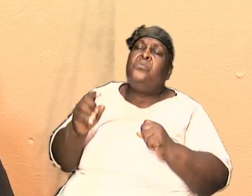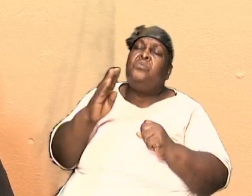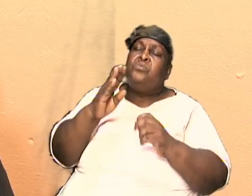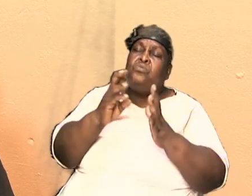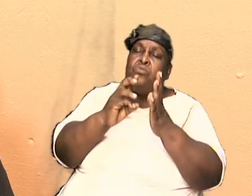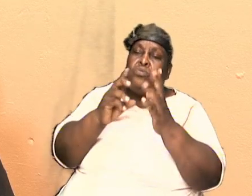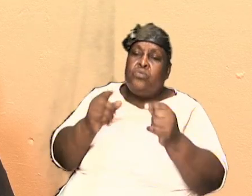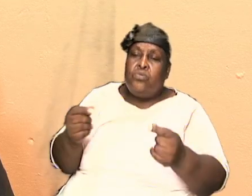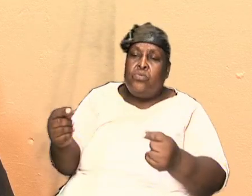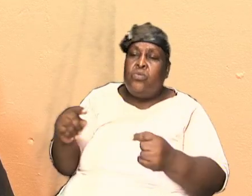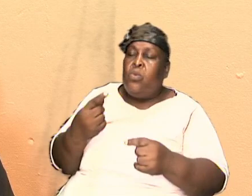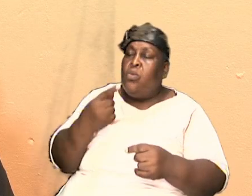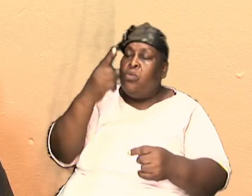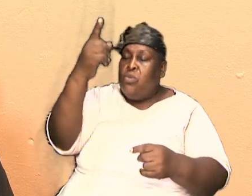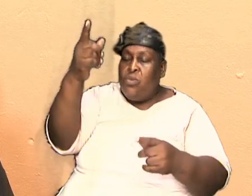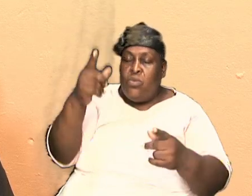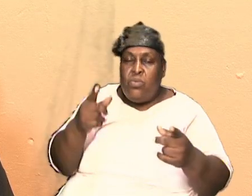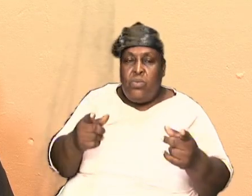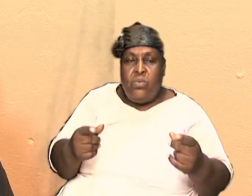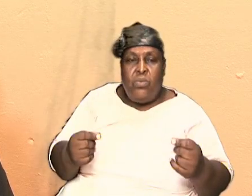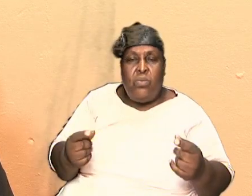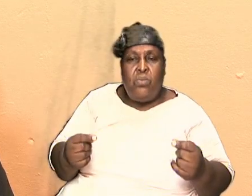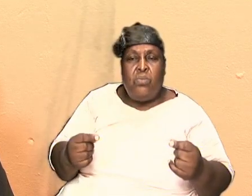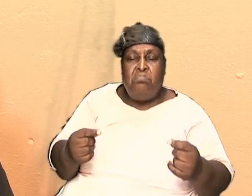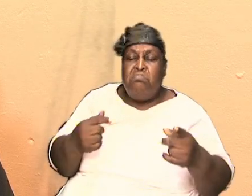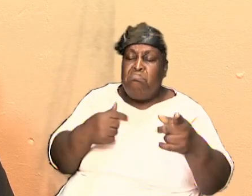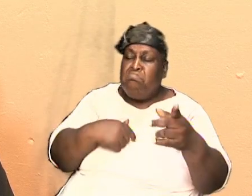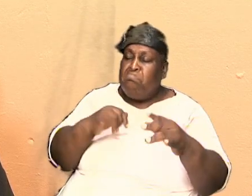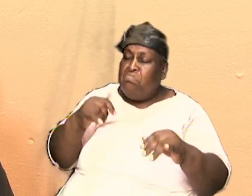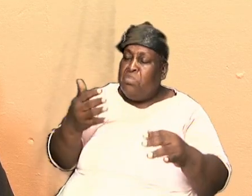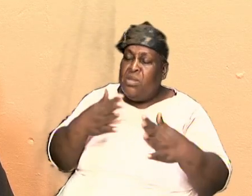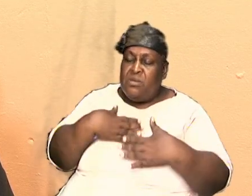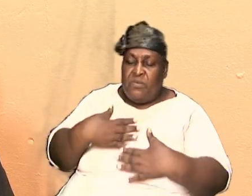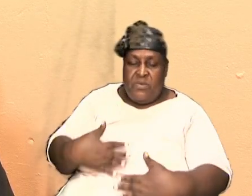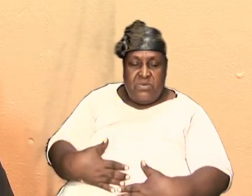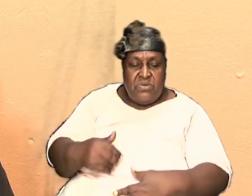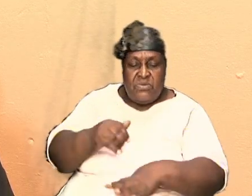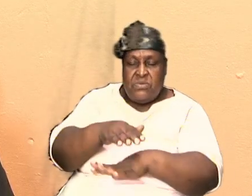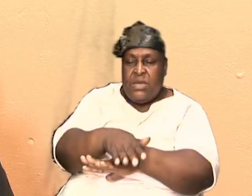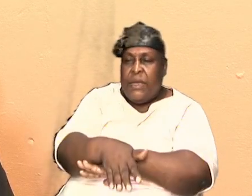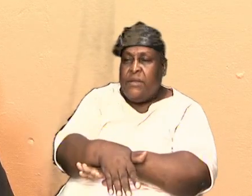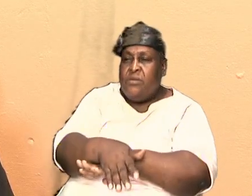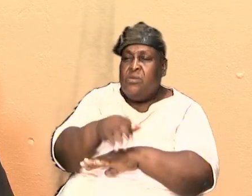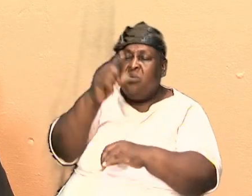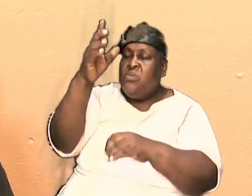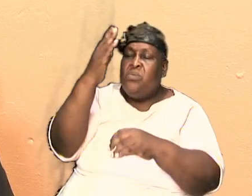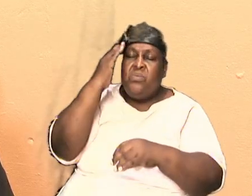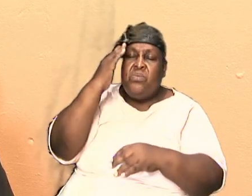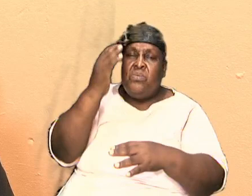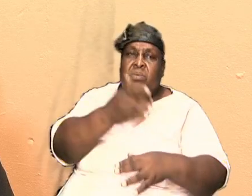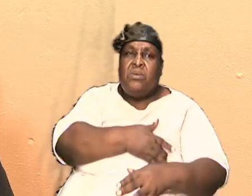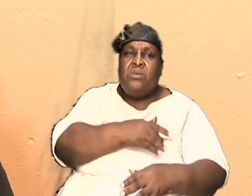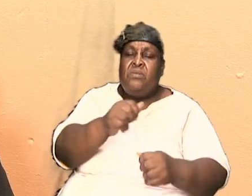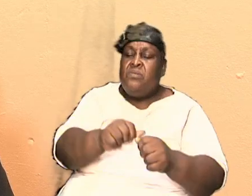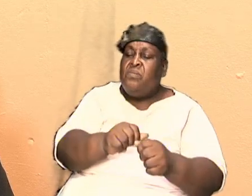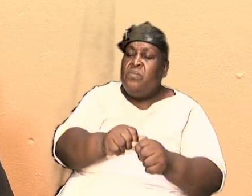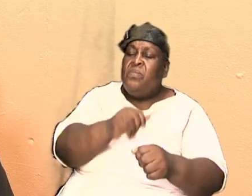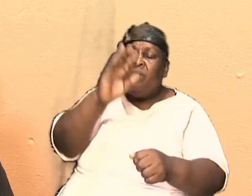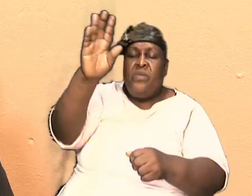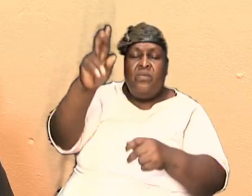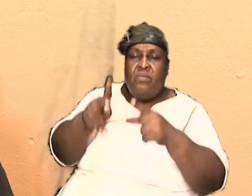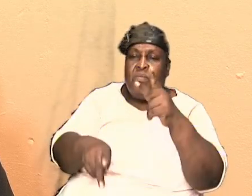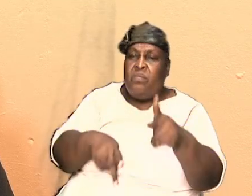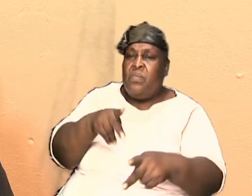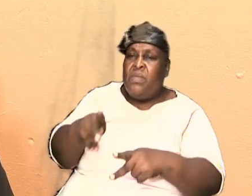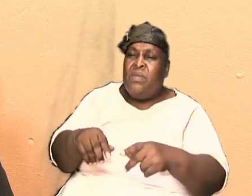do like only you can do. God, I'm just a vessel tonight, and you know the heart of your people. Anything you have